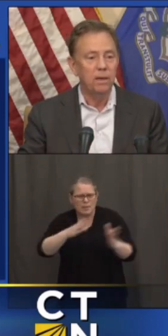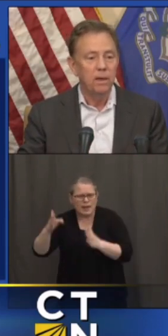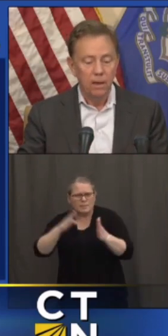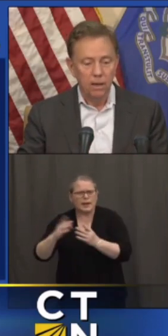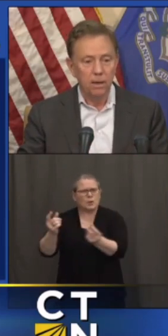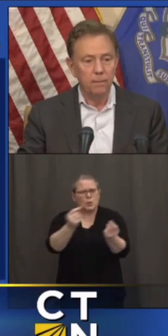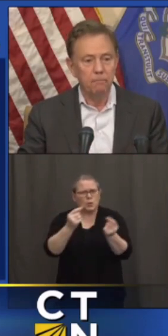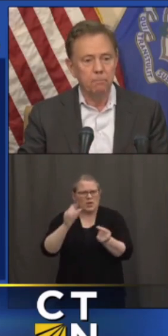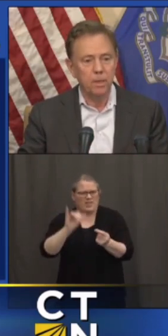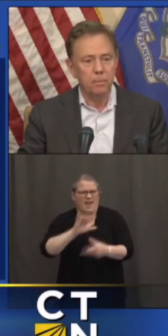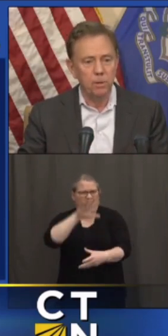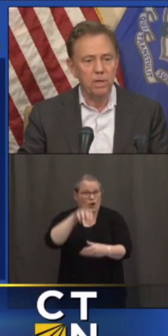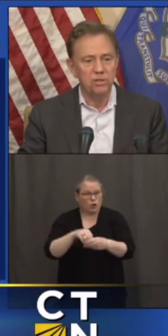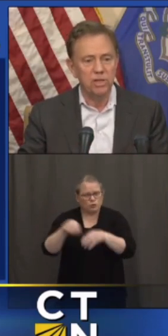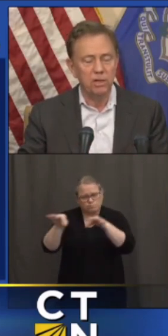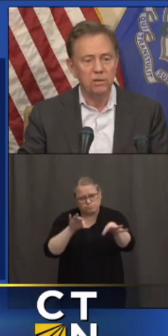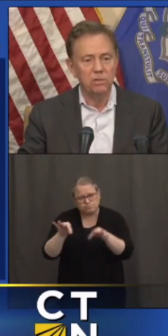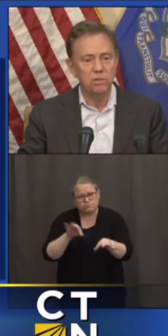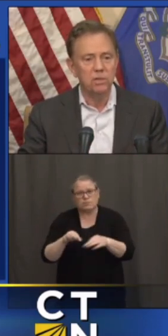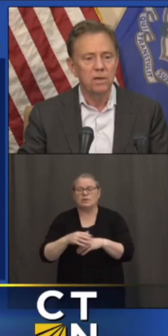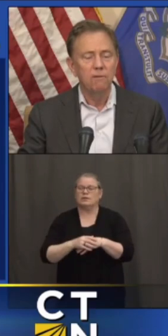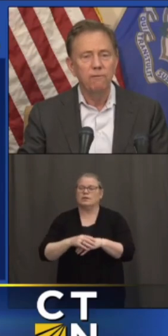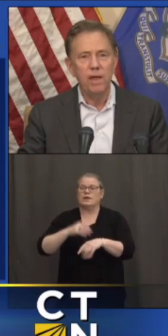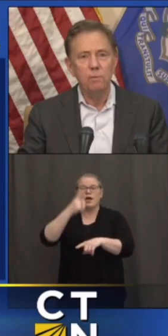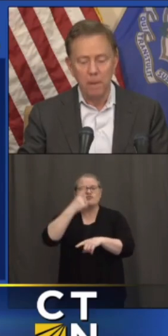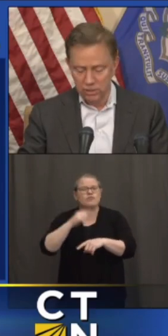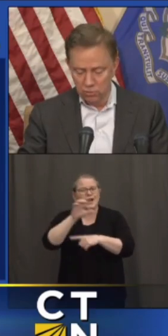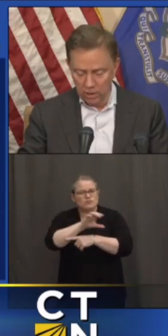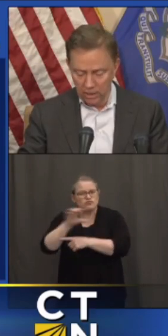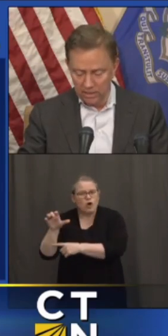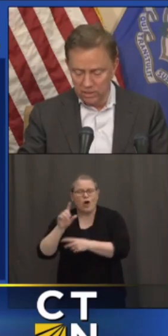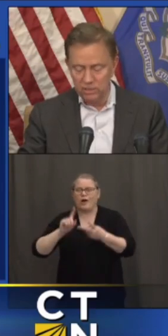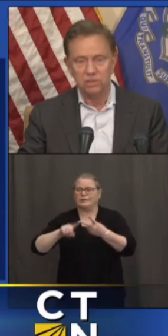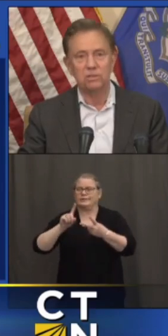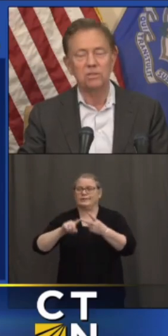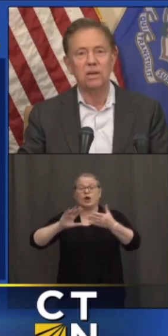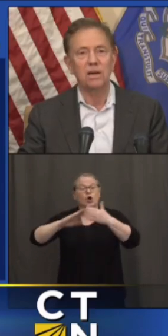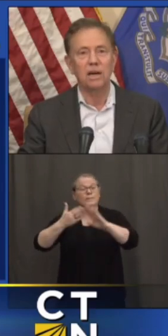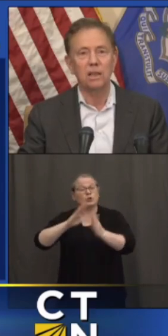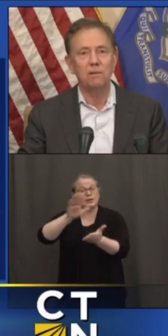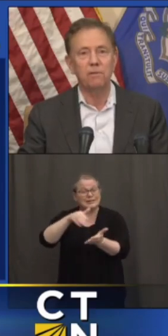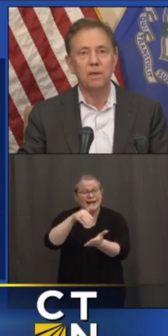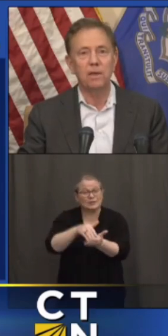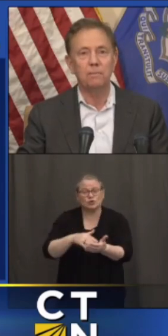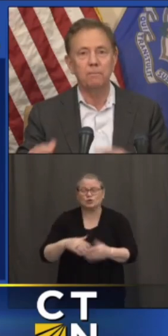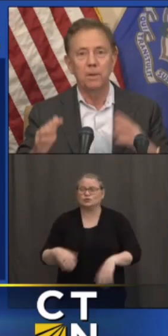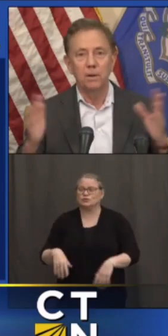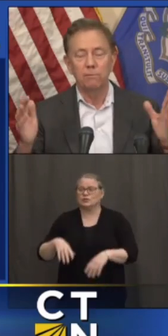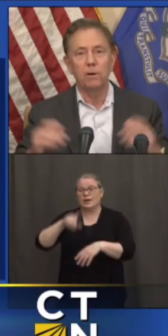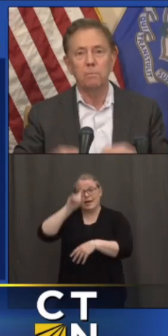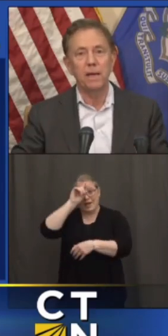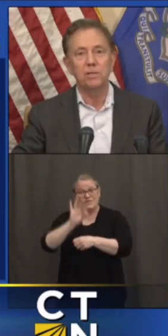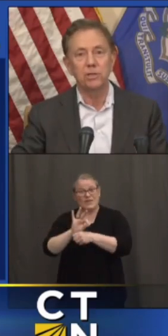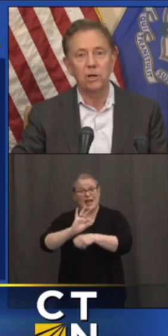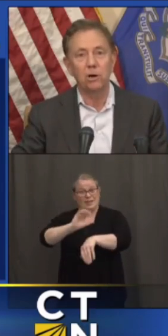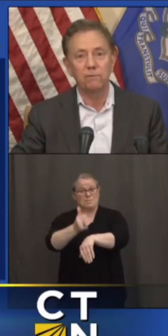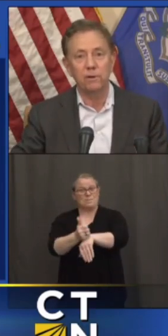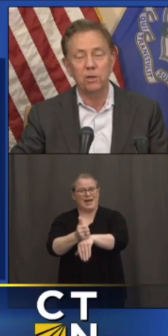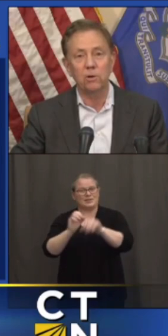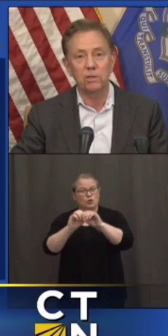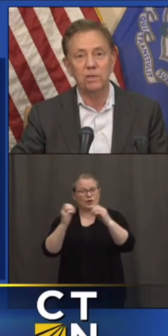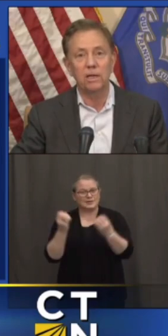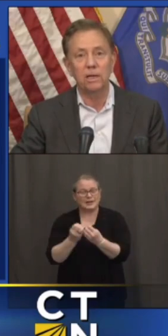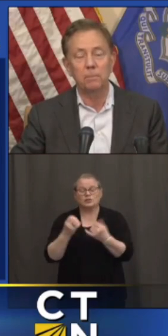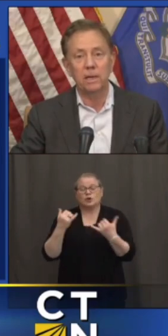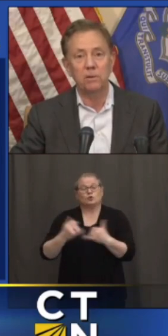Army, community centers, faith-based organizations. I love the front page of the